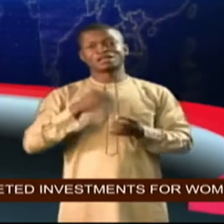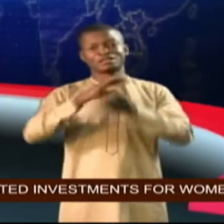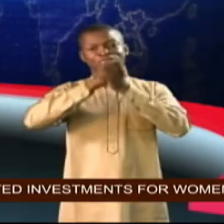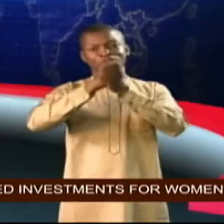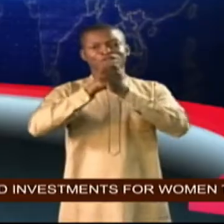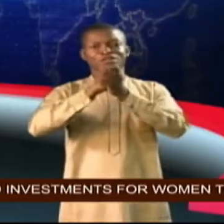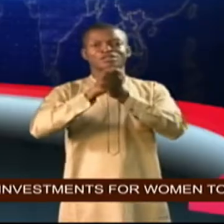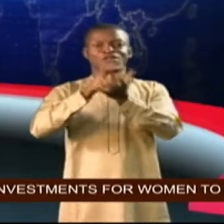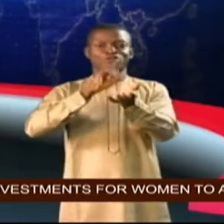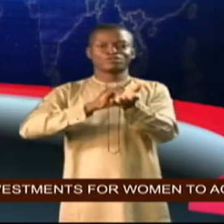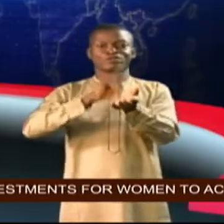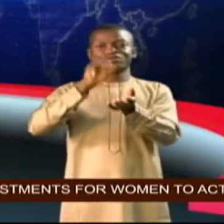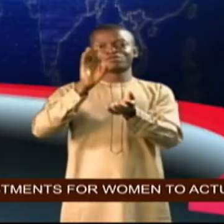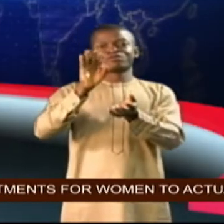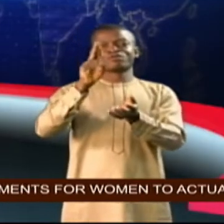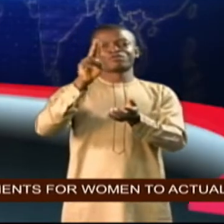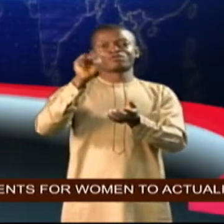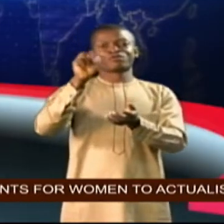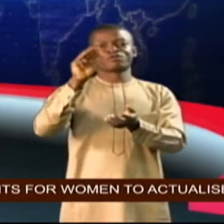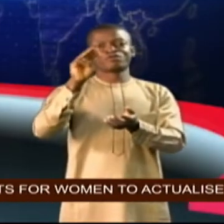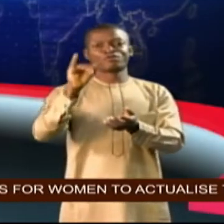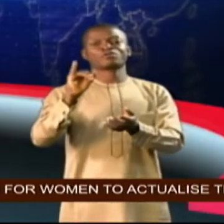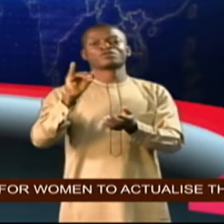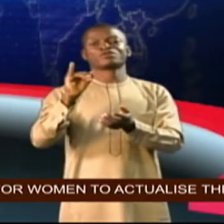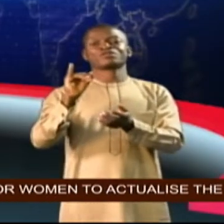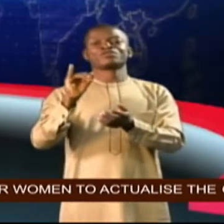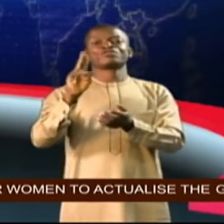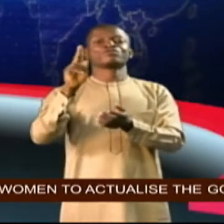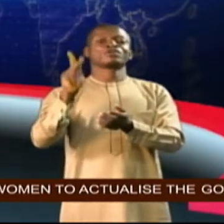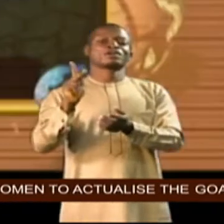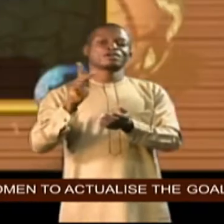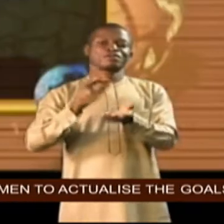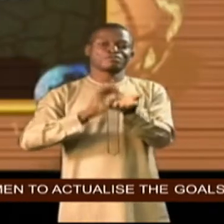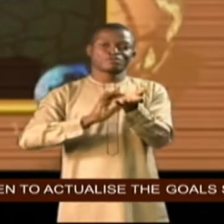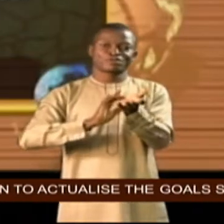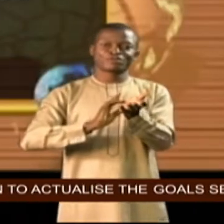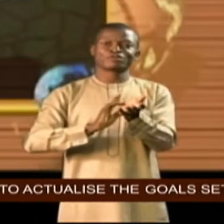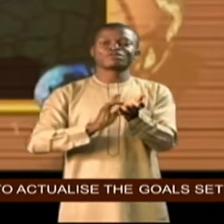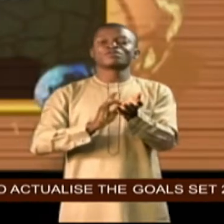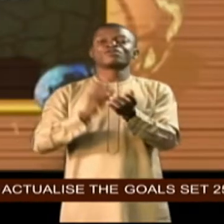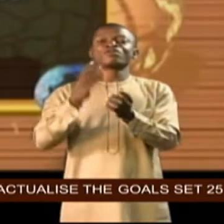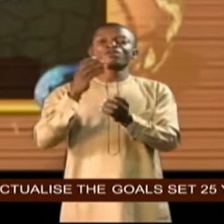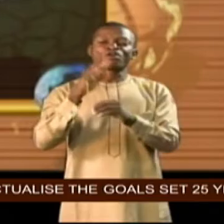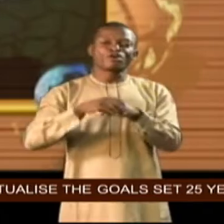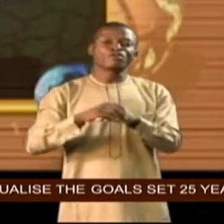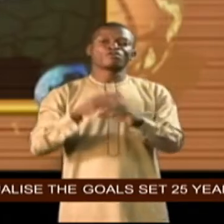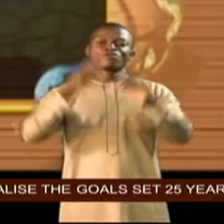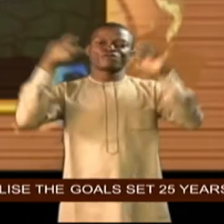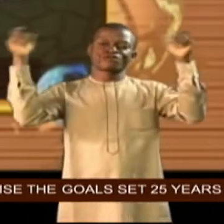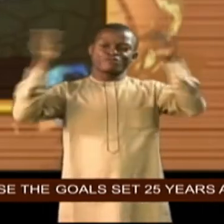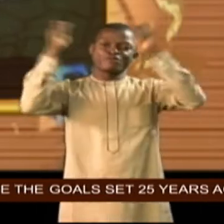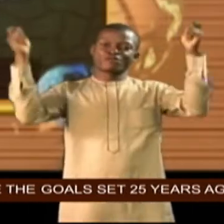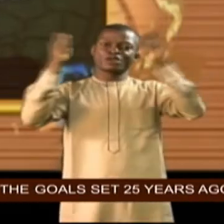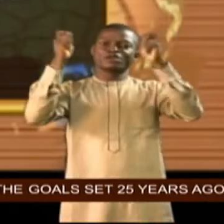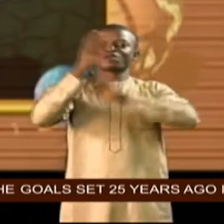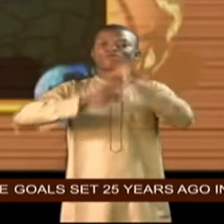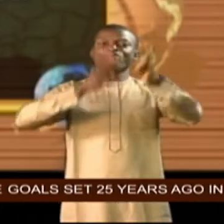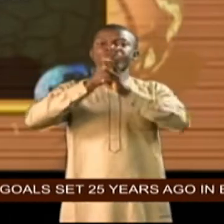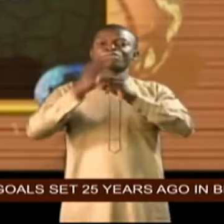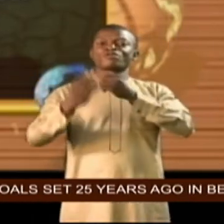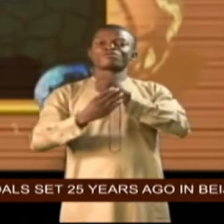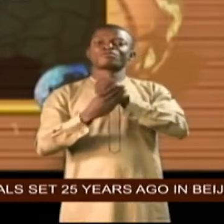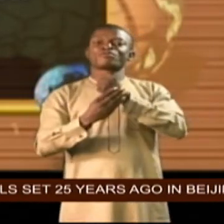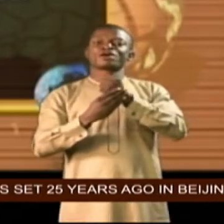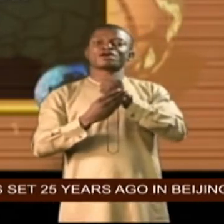Dr. Funmi Adewara, a UK-based Nigerian medical doctor, on winning World Bank Sustainable Development Goals Global 2020